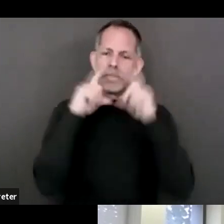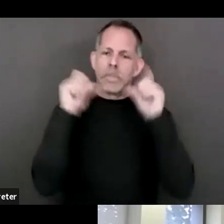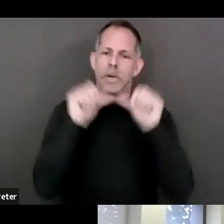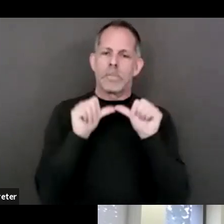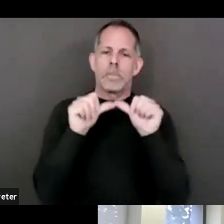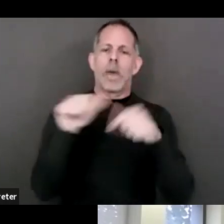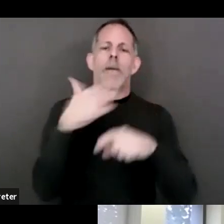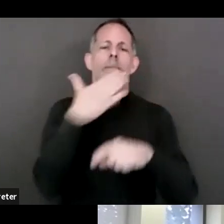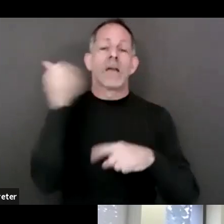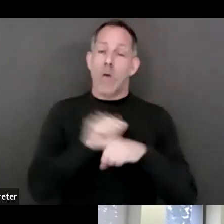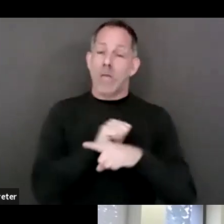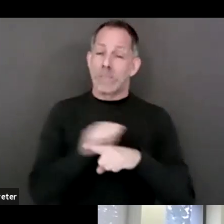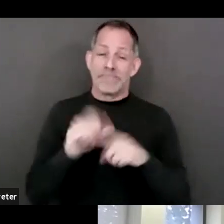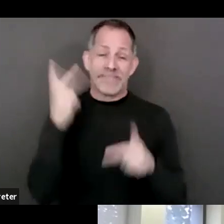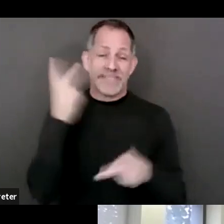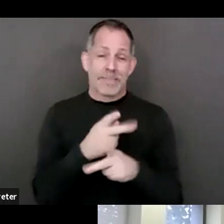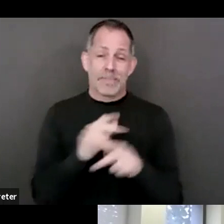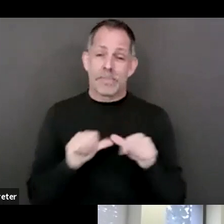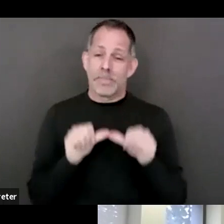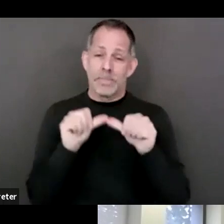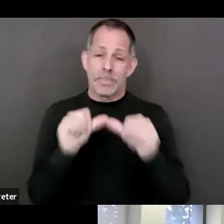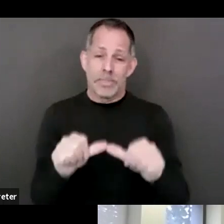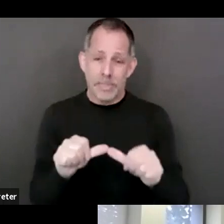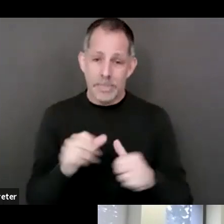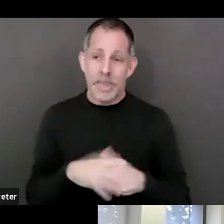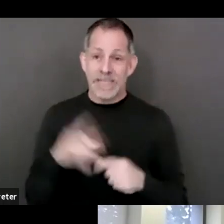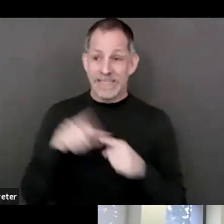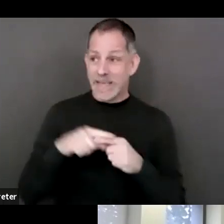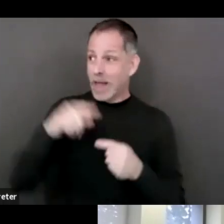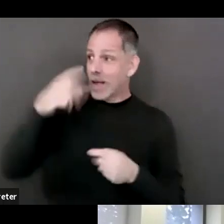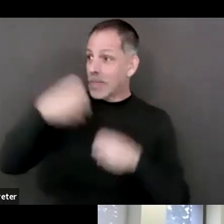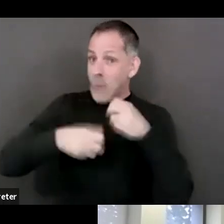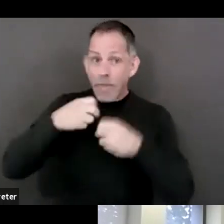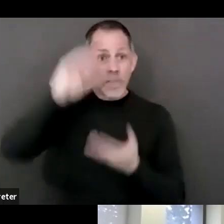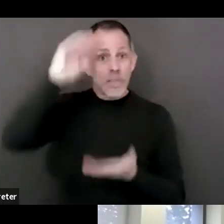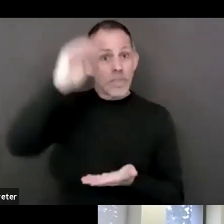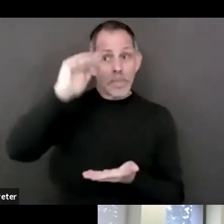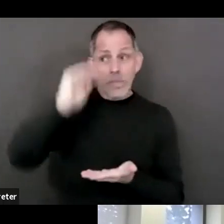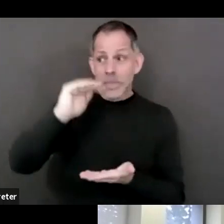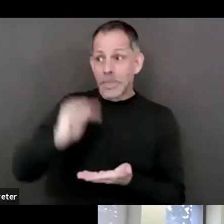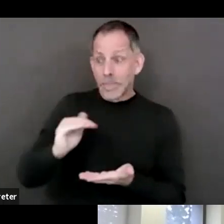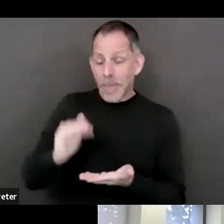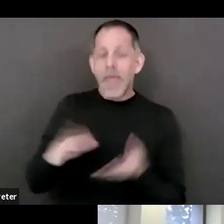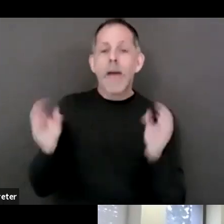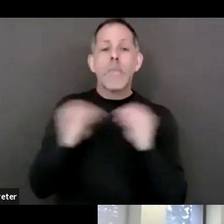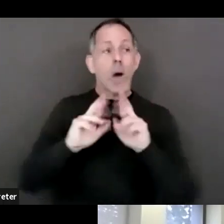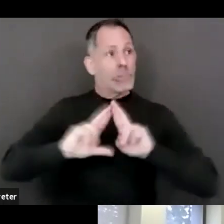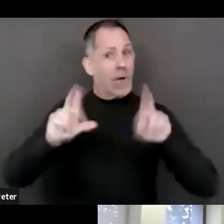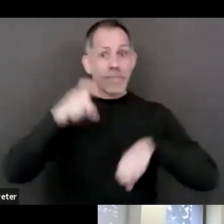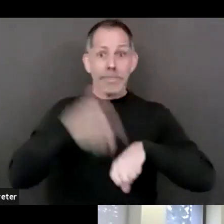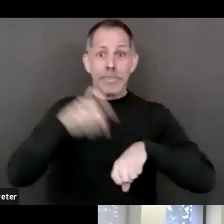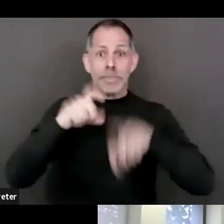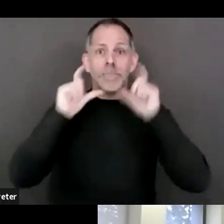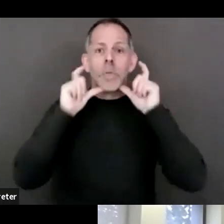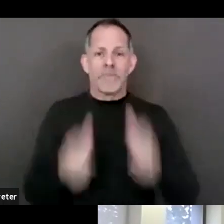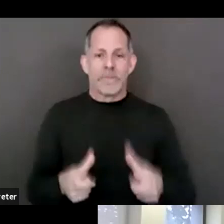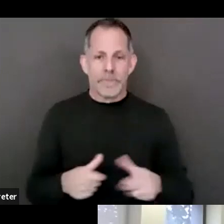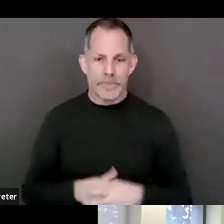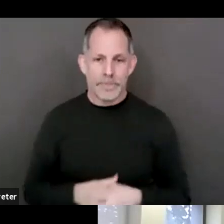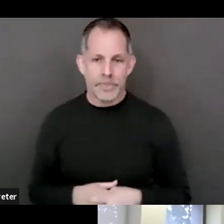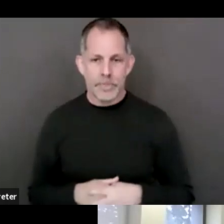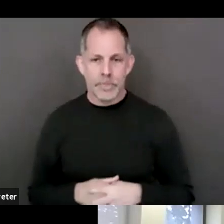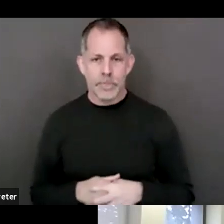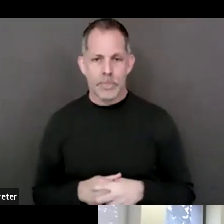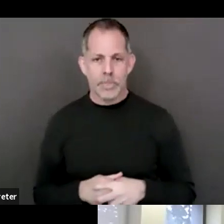much. Okay. Next question, again for Dr. Spitters. Probably, are you seeing major outbreaks